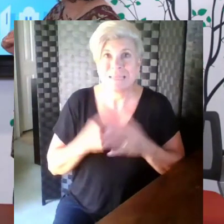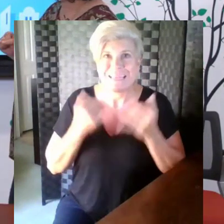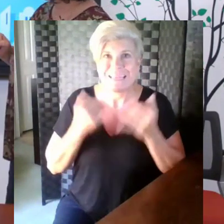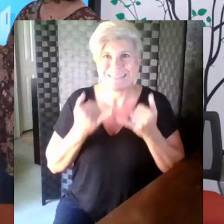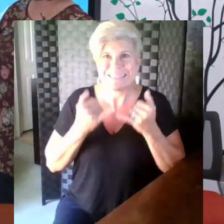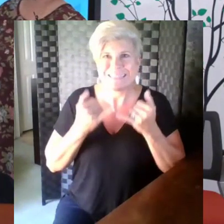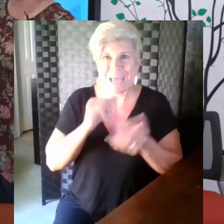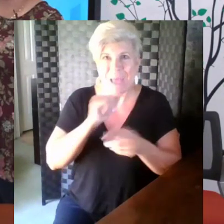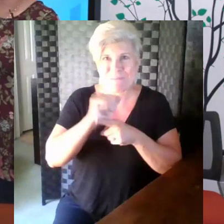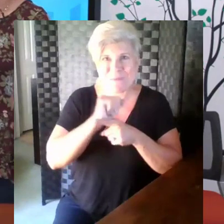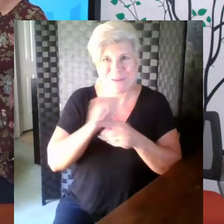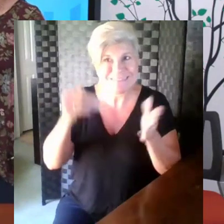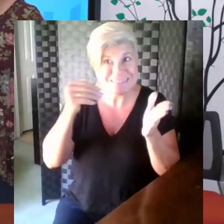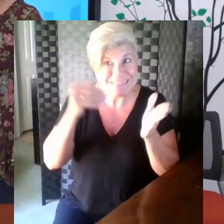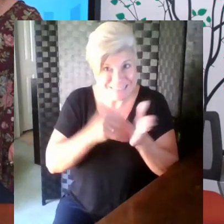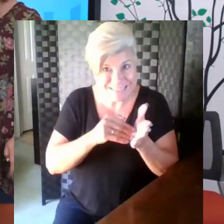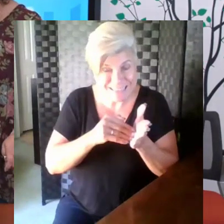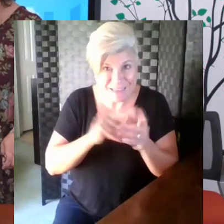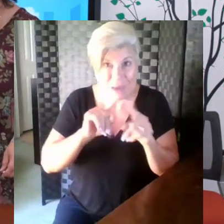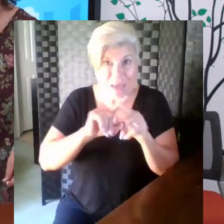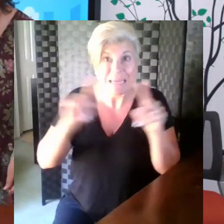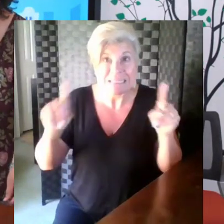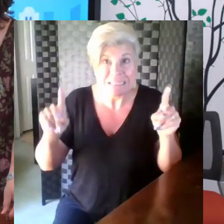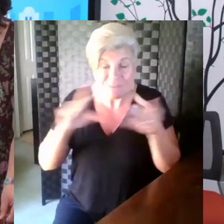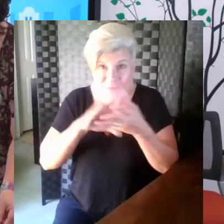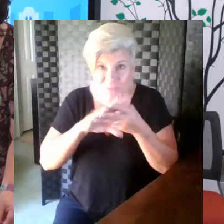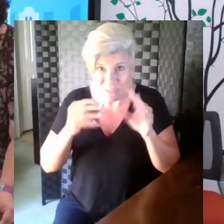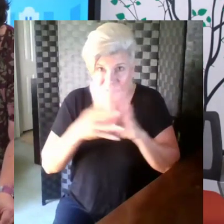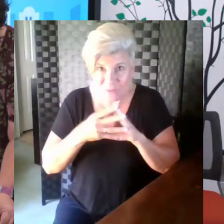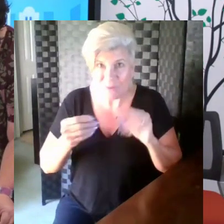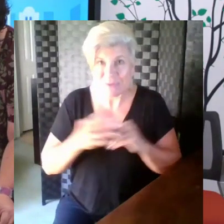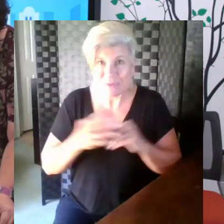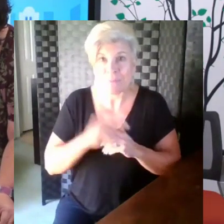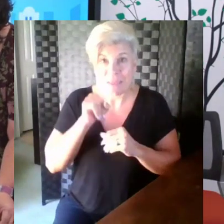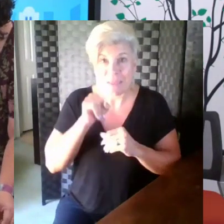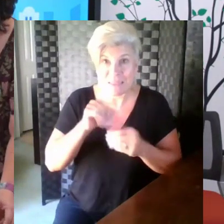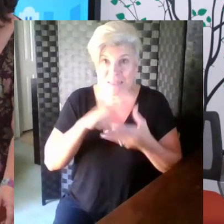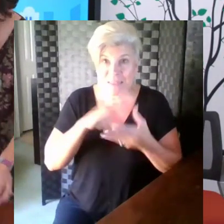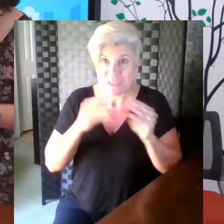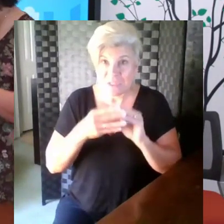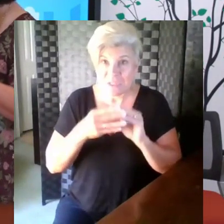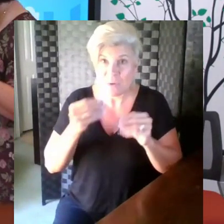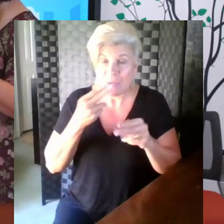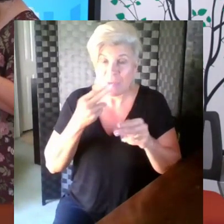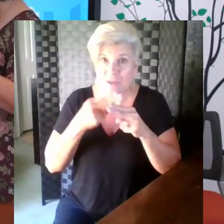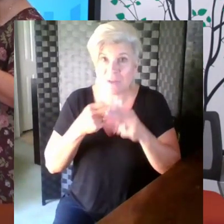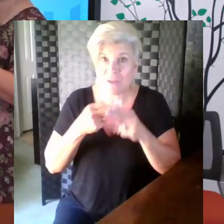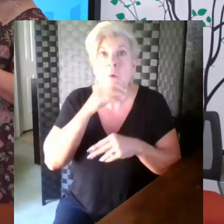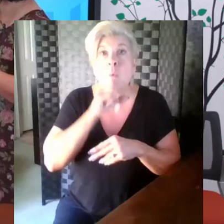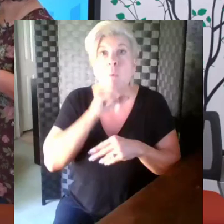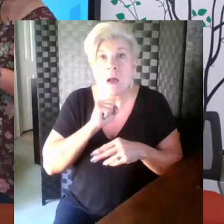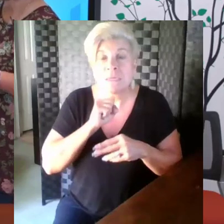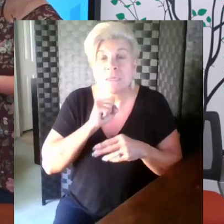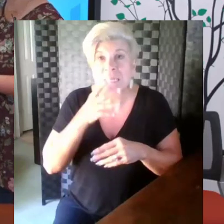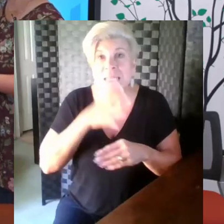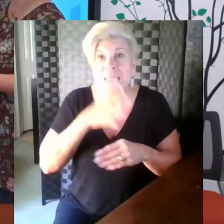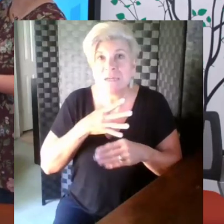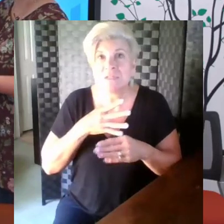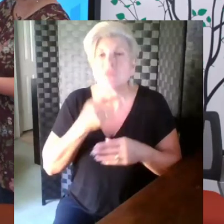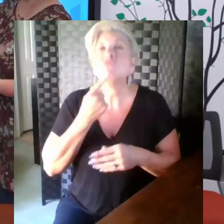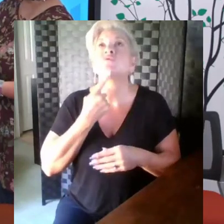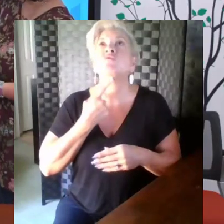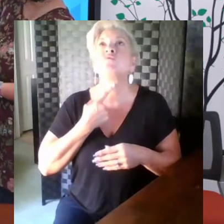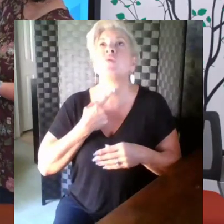So now we're going to practice again with a different story. This story is called There Was an Old Lady Who Swallowed a